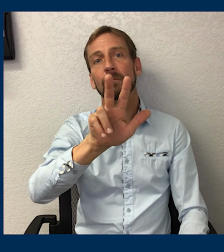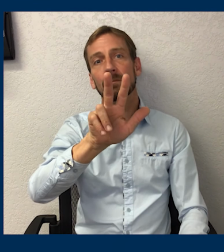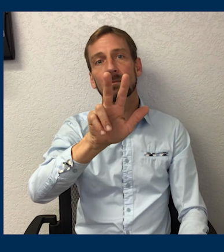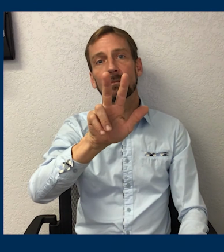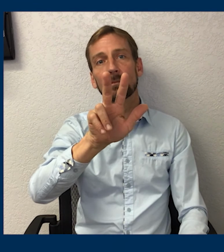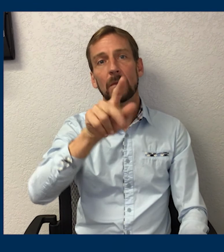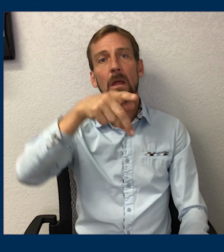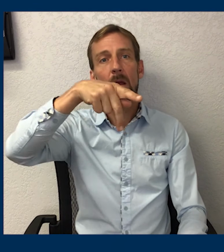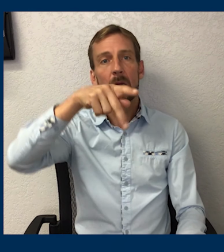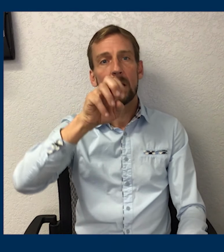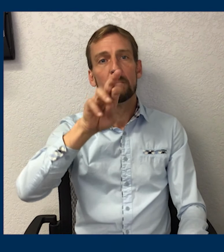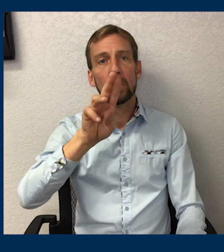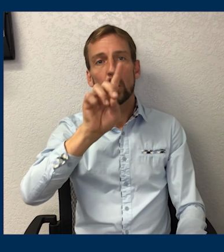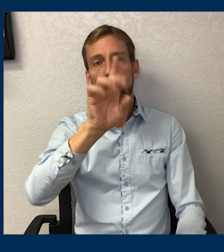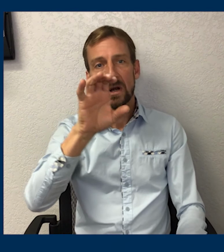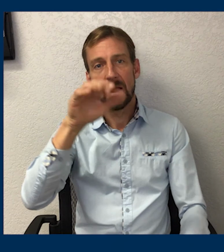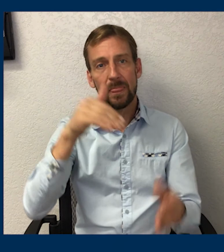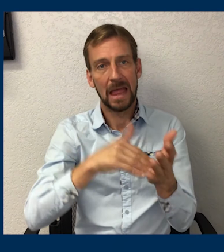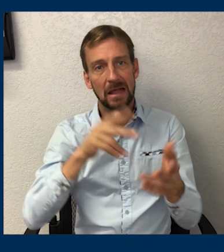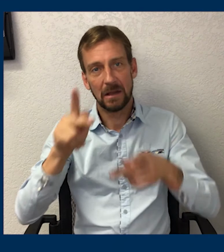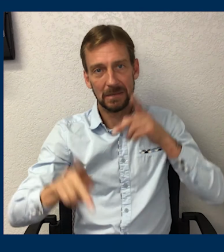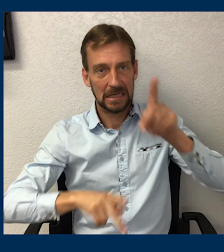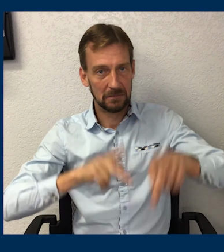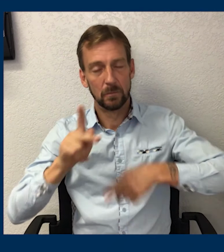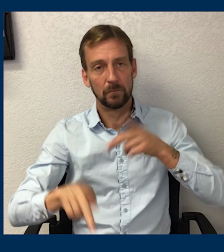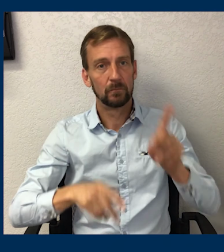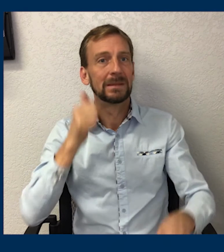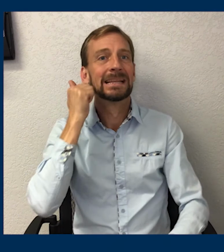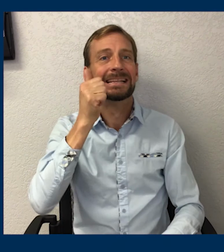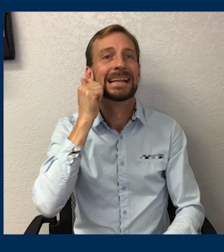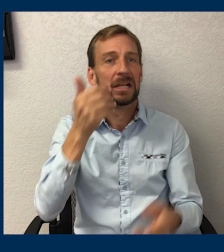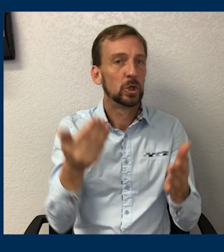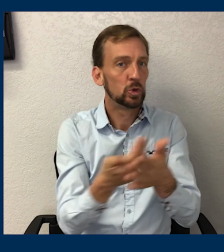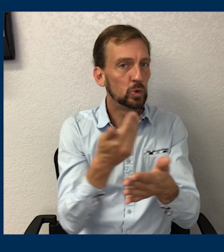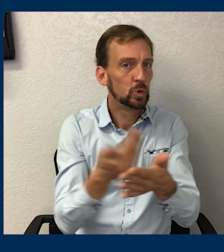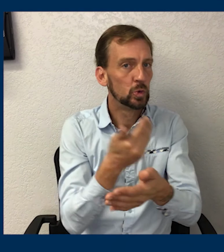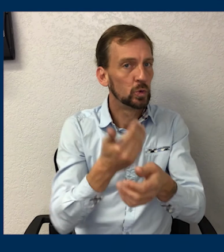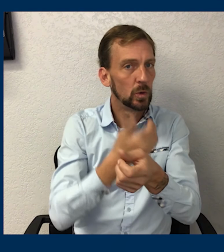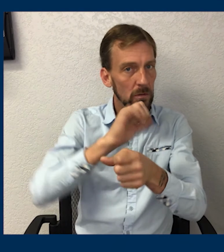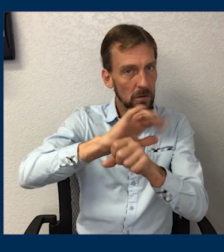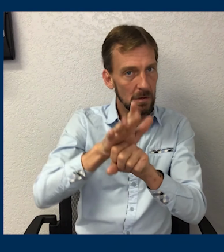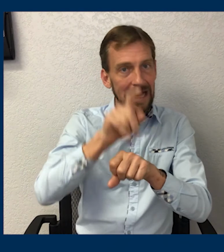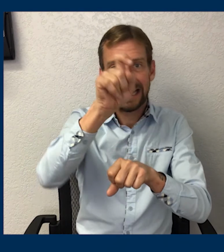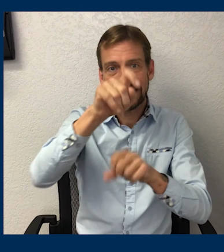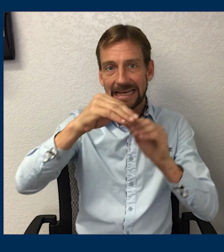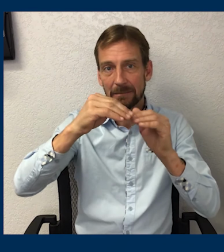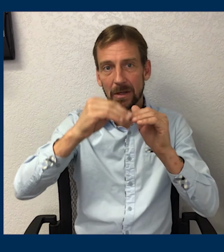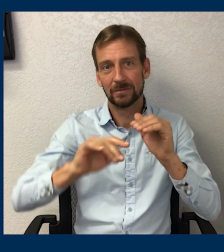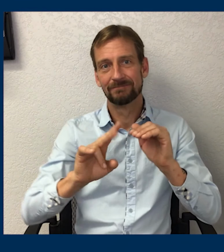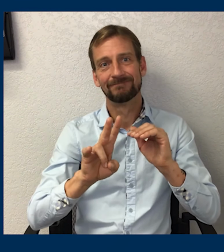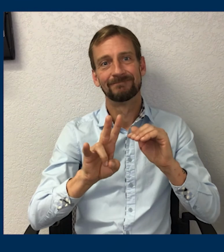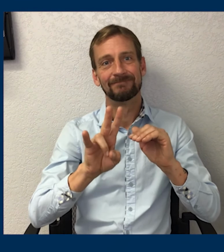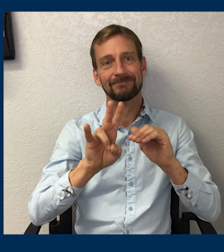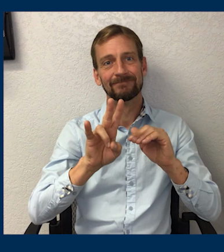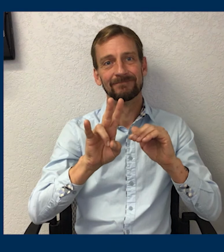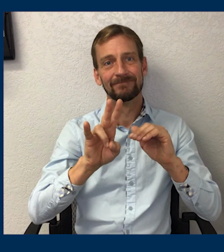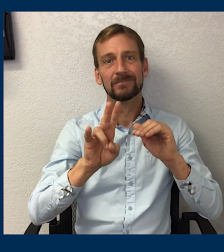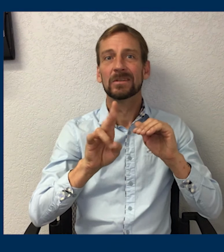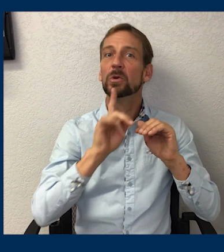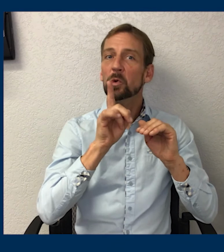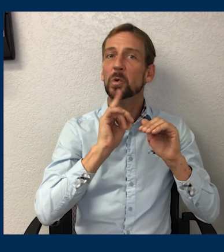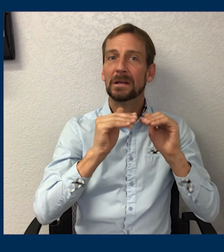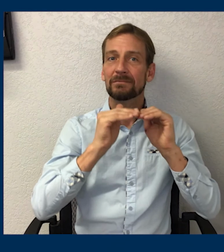per 100,000 population of daily new cases. So you have to be below 7. So we have to see generally